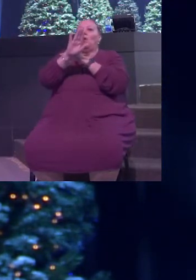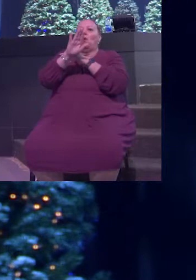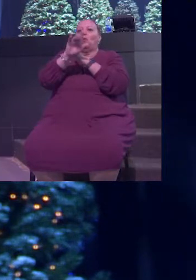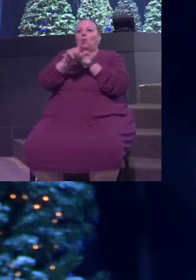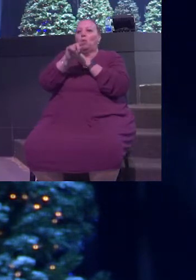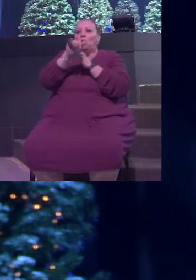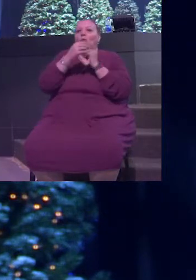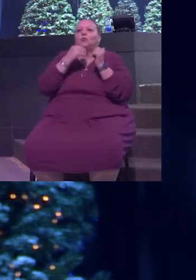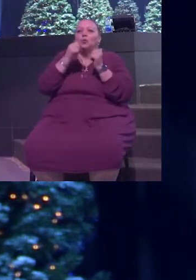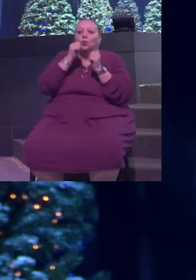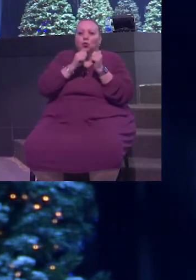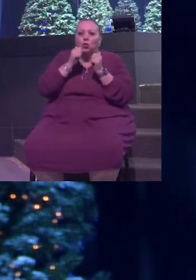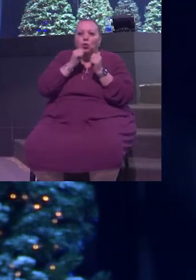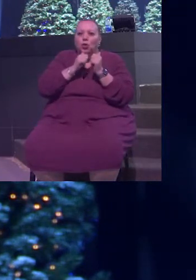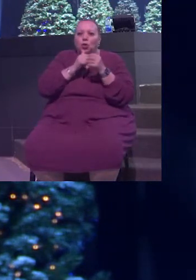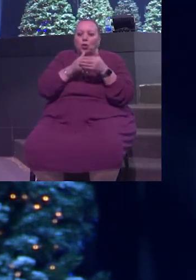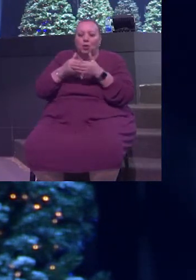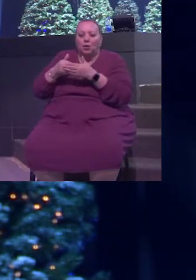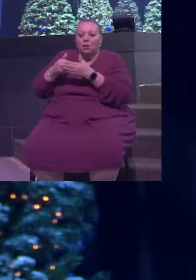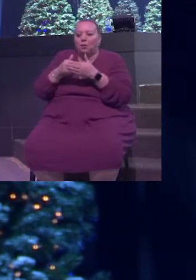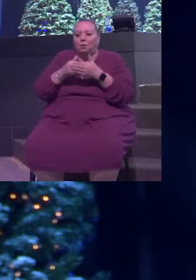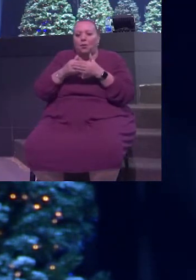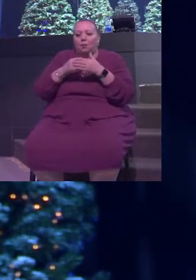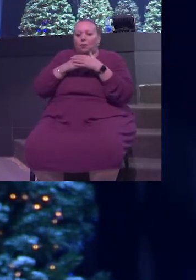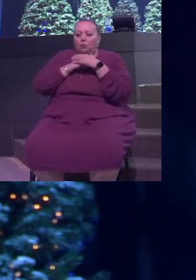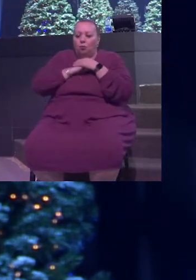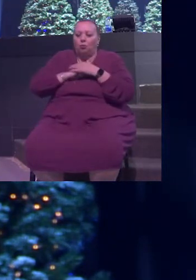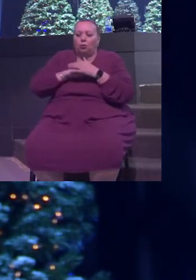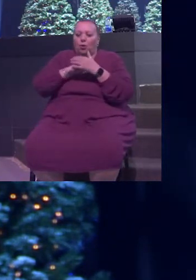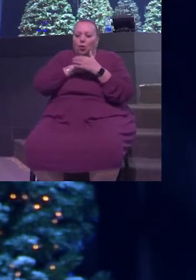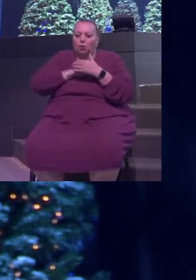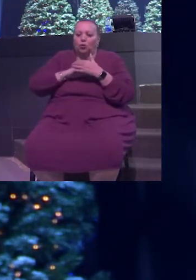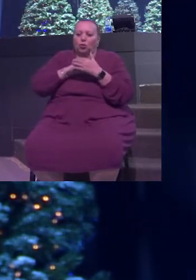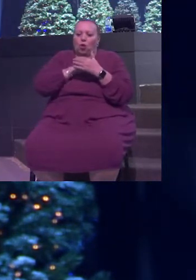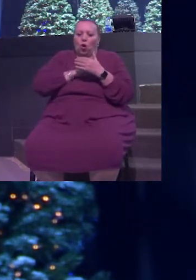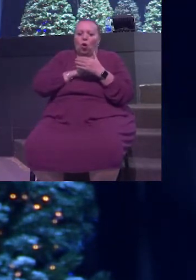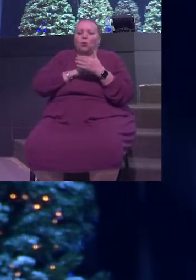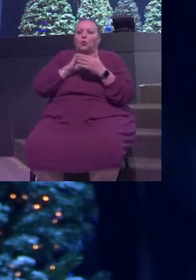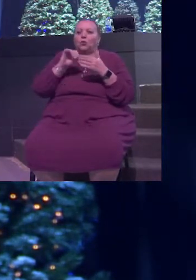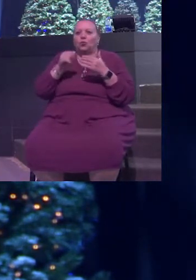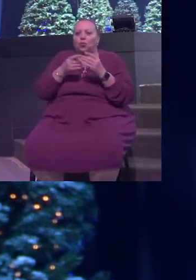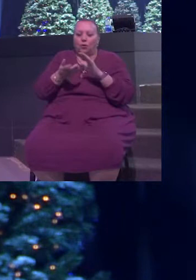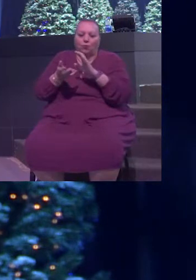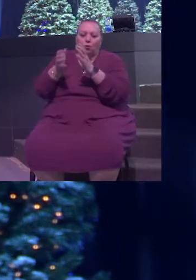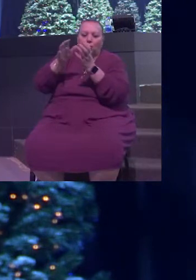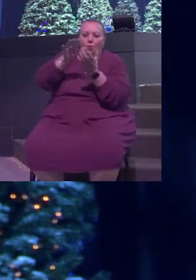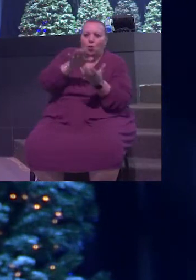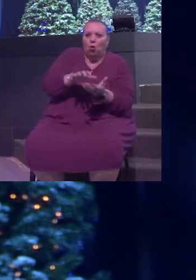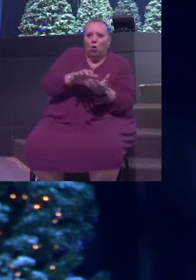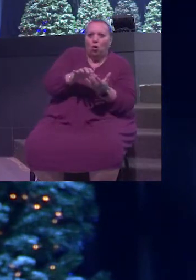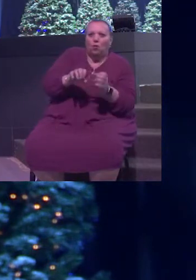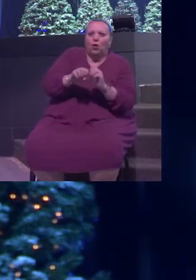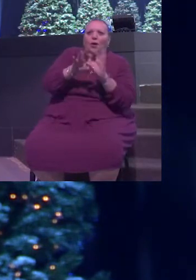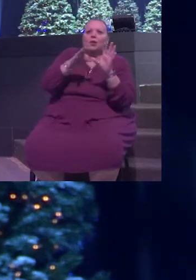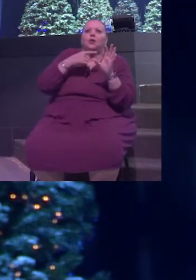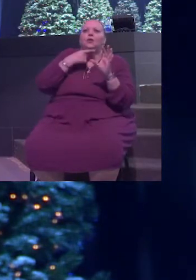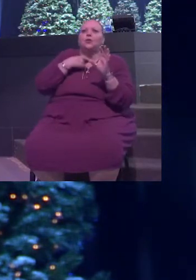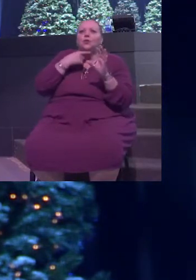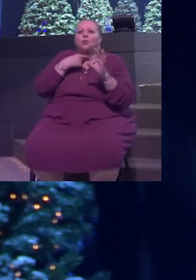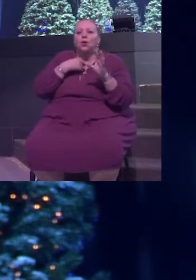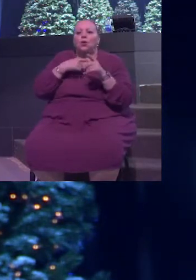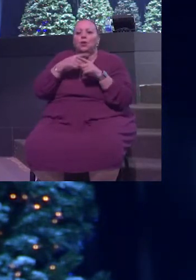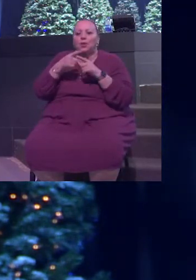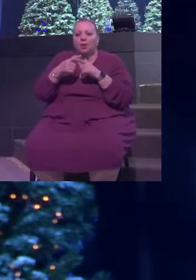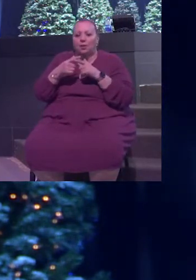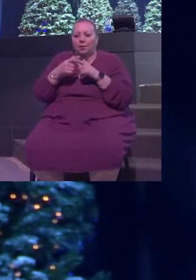lowly Jewish girl. The baby chokes and coughs, and Joseph instinctively turns him over and clears his throat.